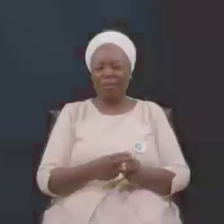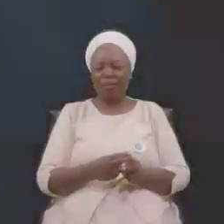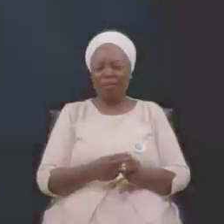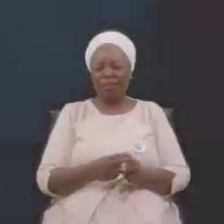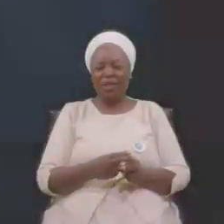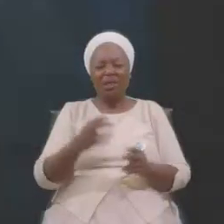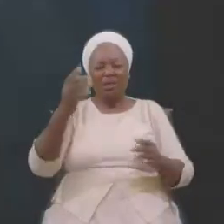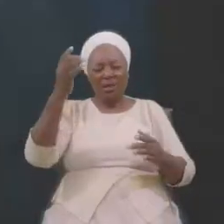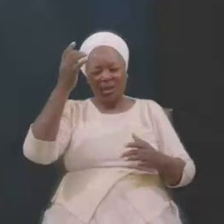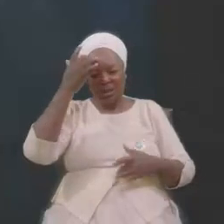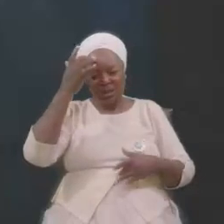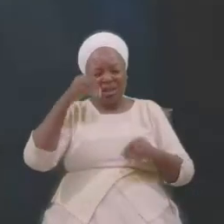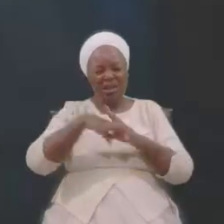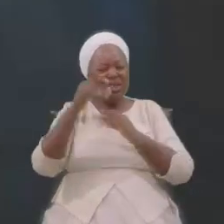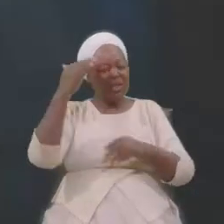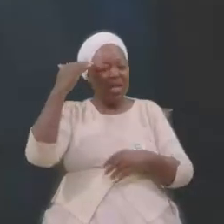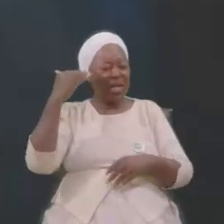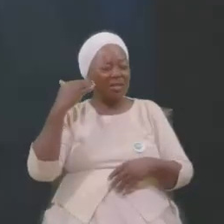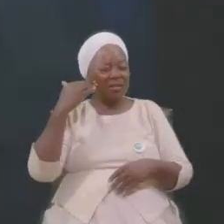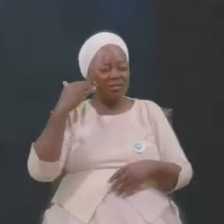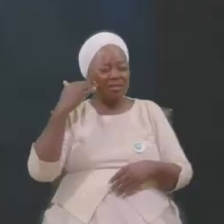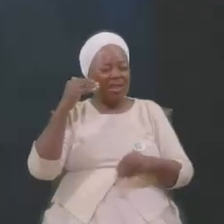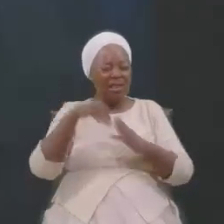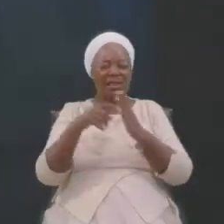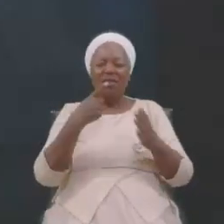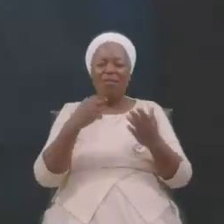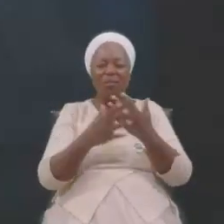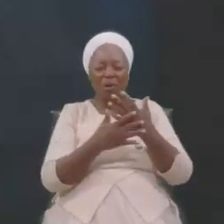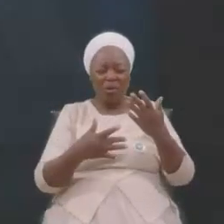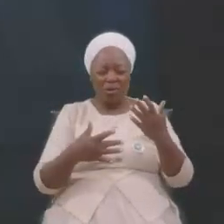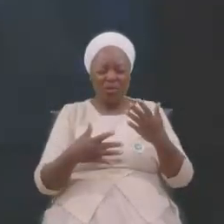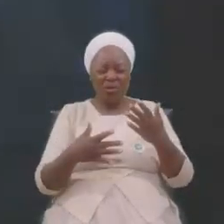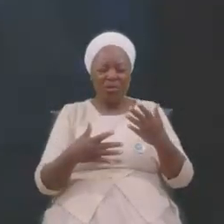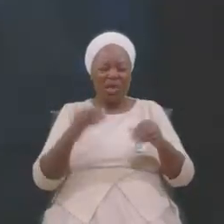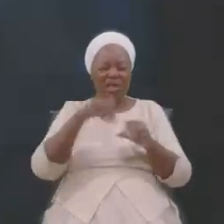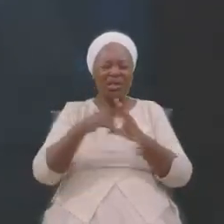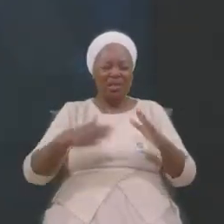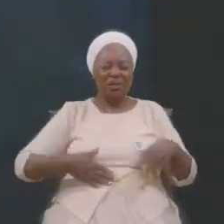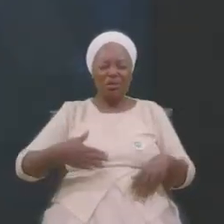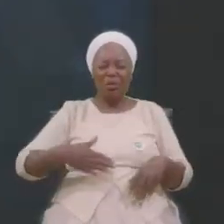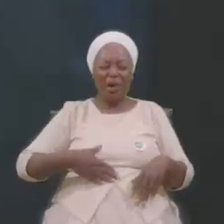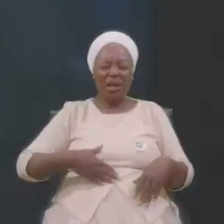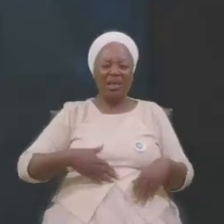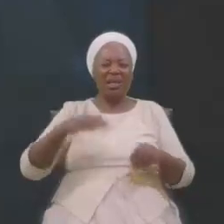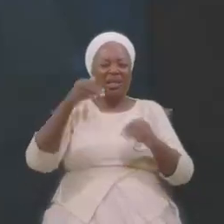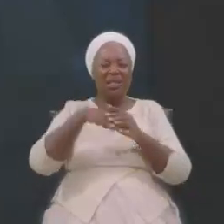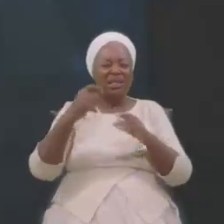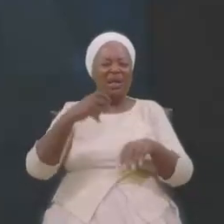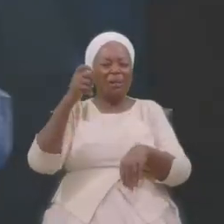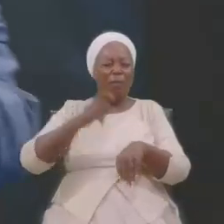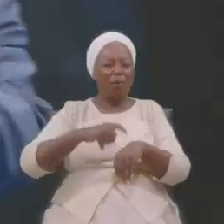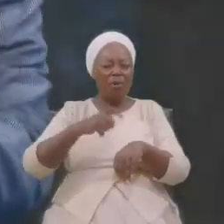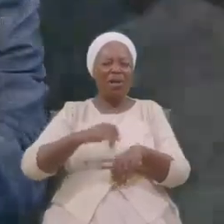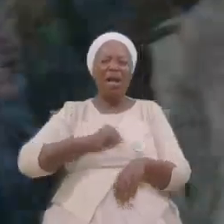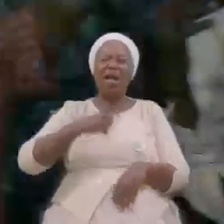Disease in the head, in the blood system, in the stomach, in the bone, I command